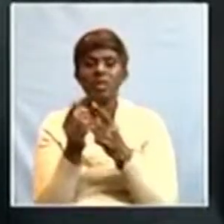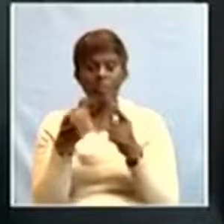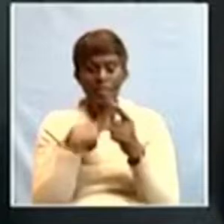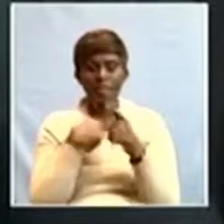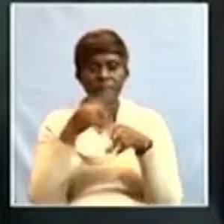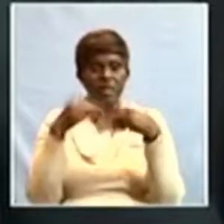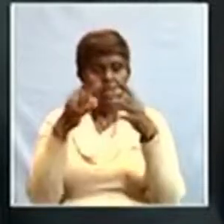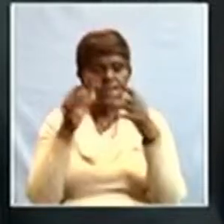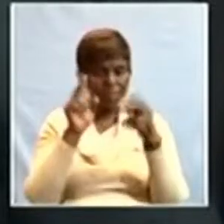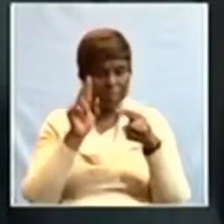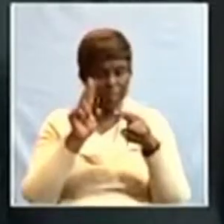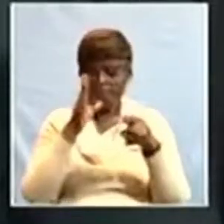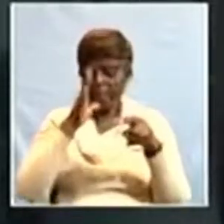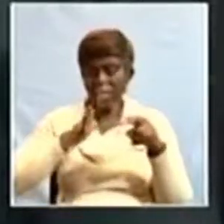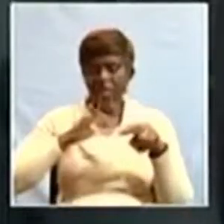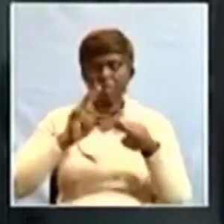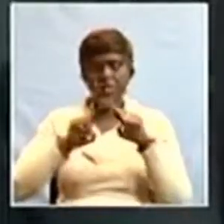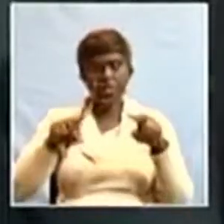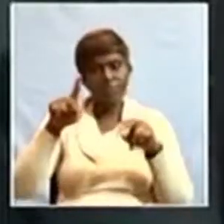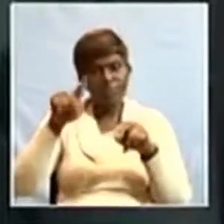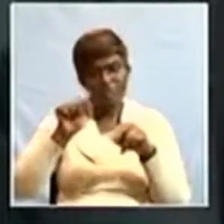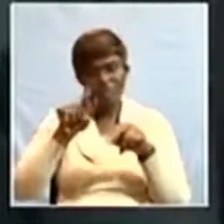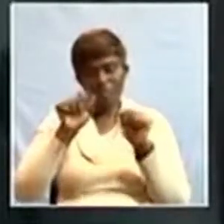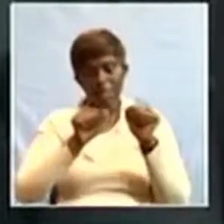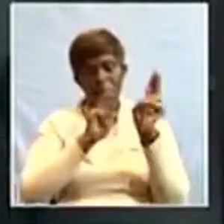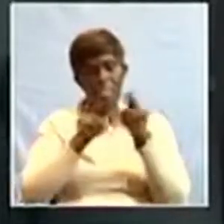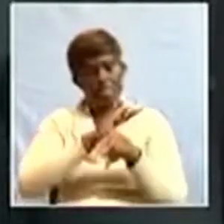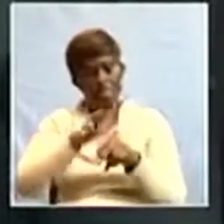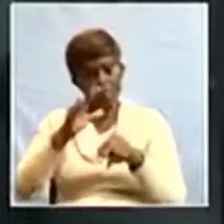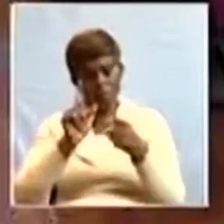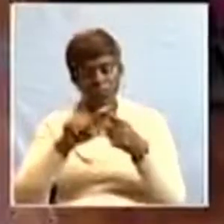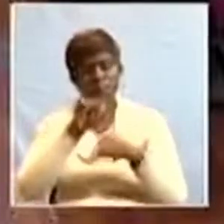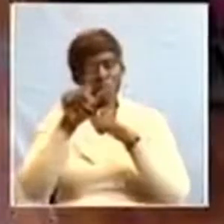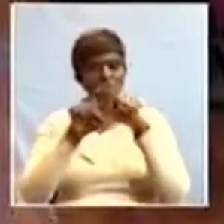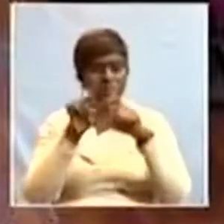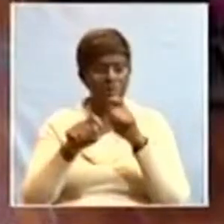submit, Madam Chairperson. PS, can respond to questions.